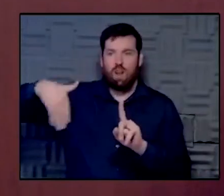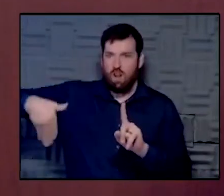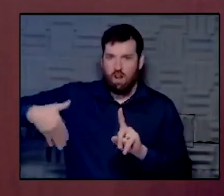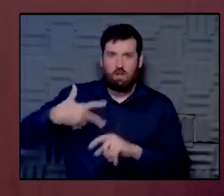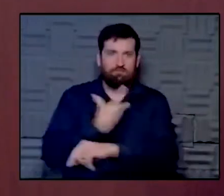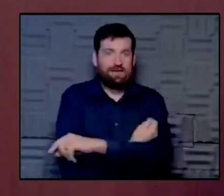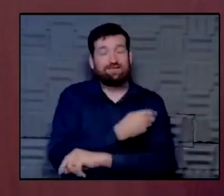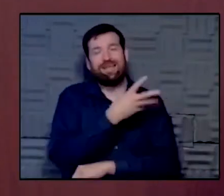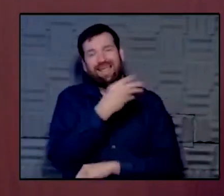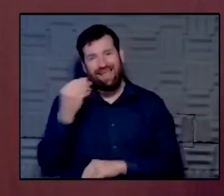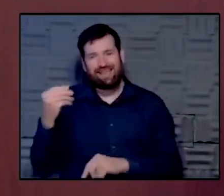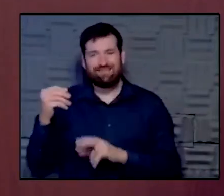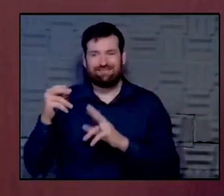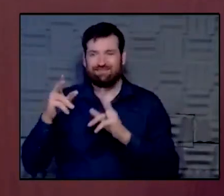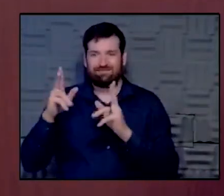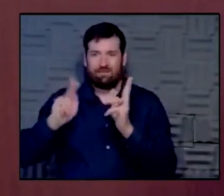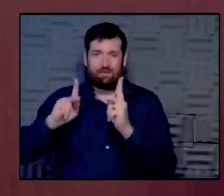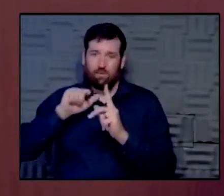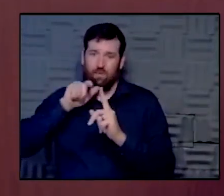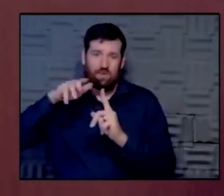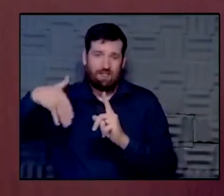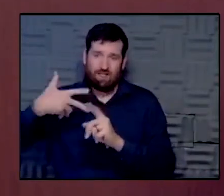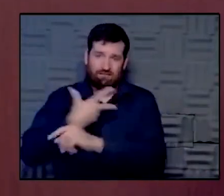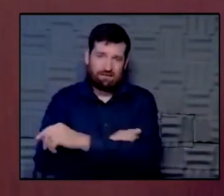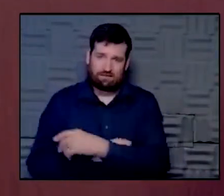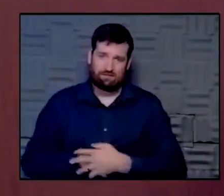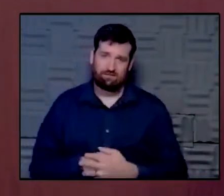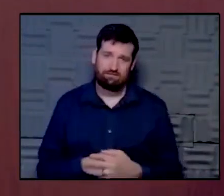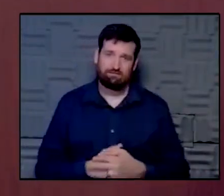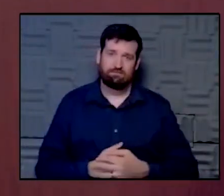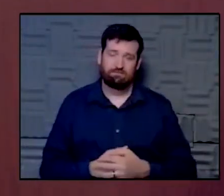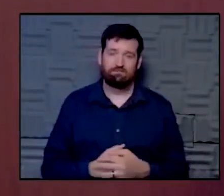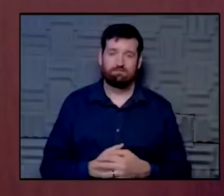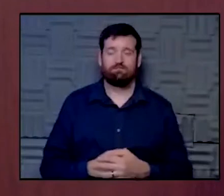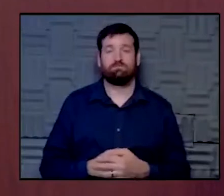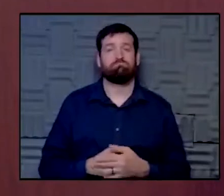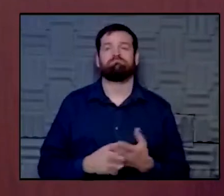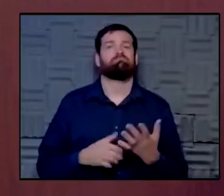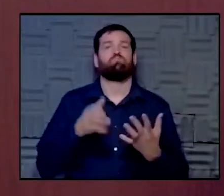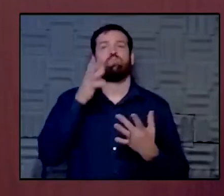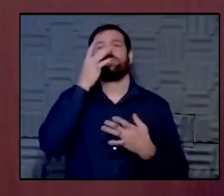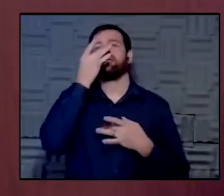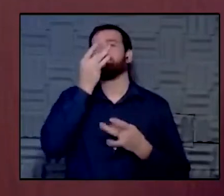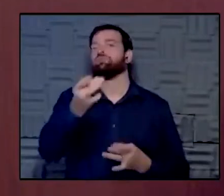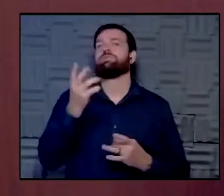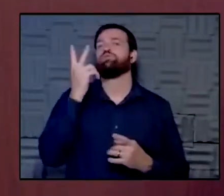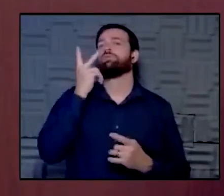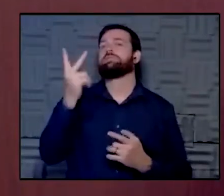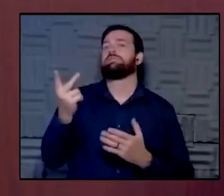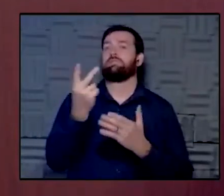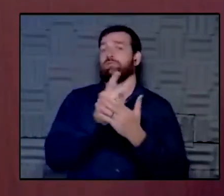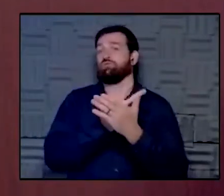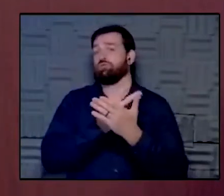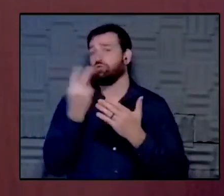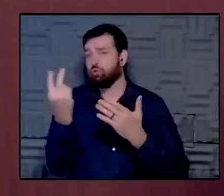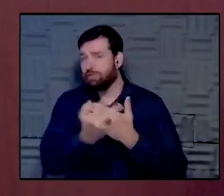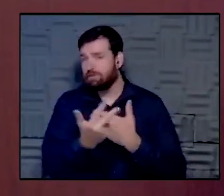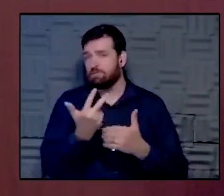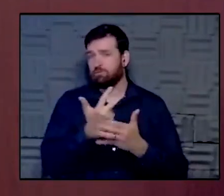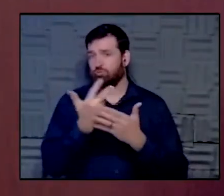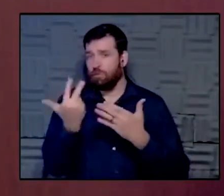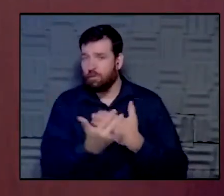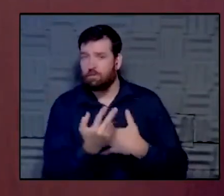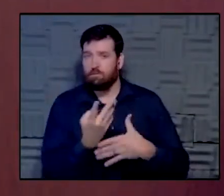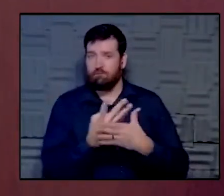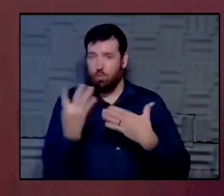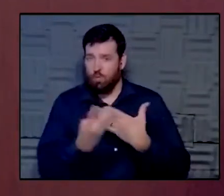other unvaccinated folks. So it will be extremely interesting to see 2, 3, 4 weeks from now if there